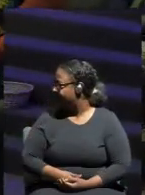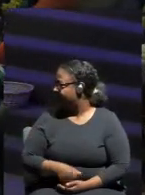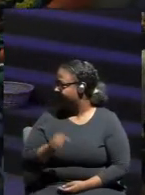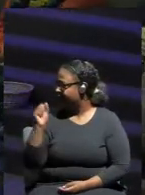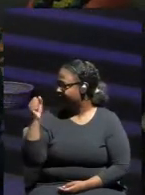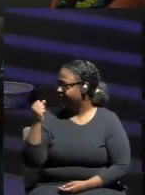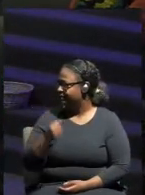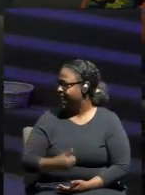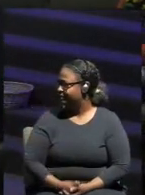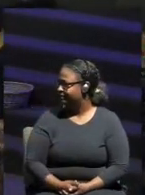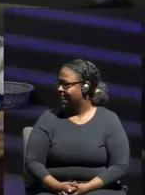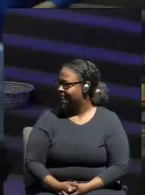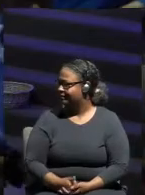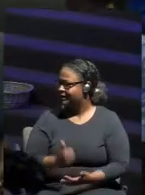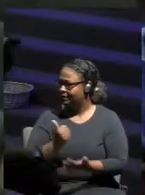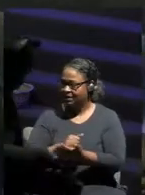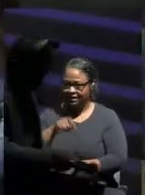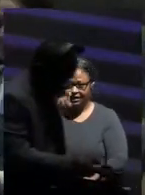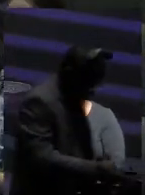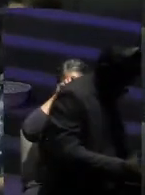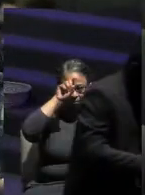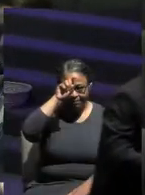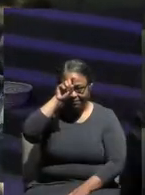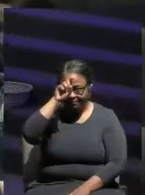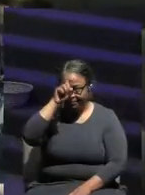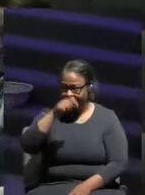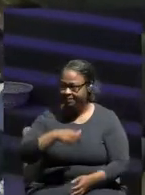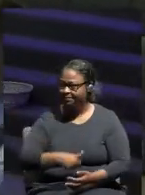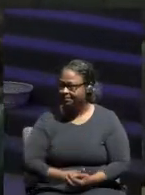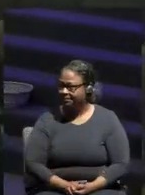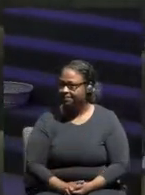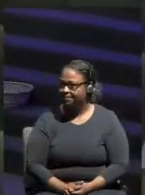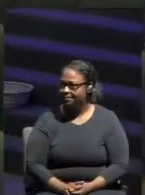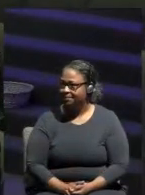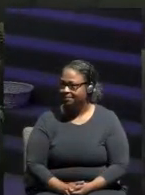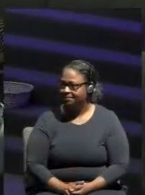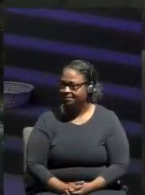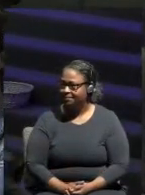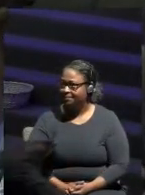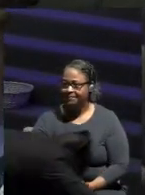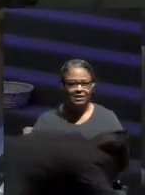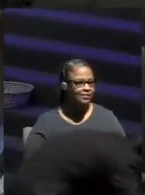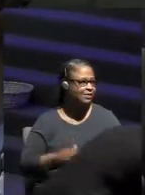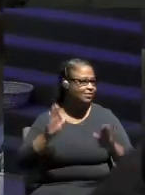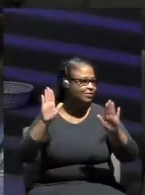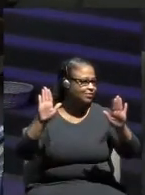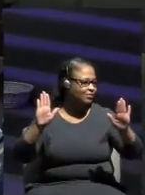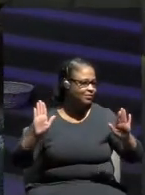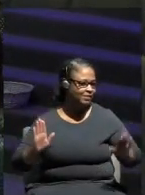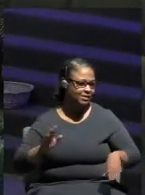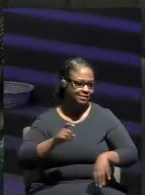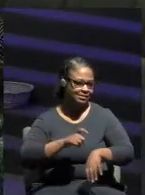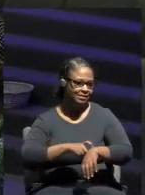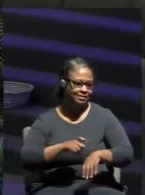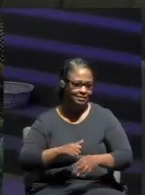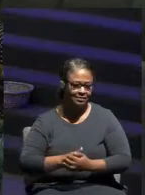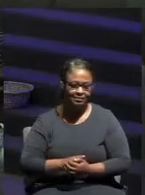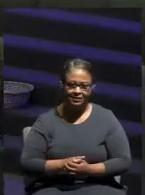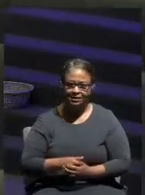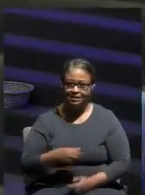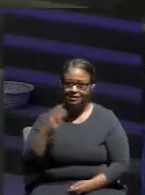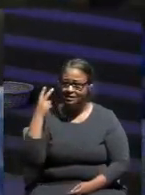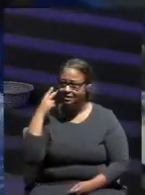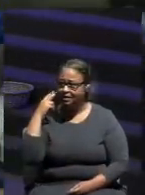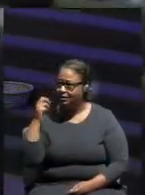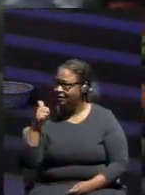Yes. Amen. They went to Egypt today. And they had a great time. And let's go see what